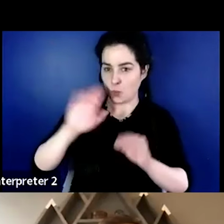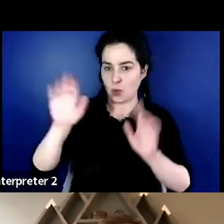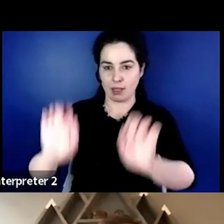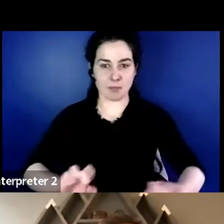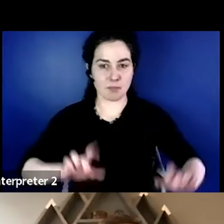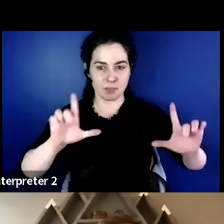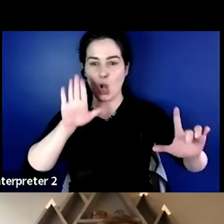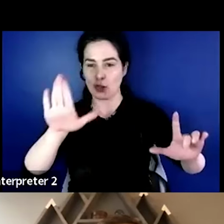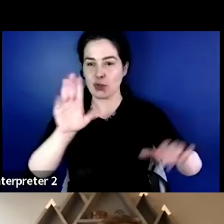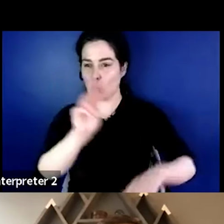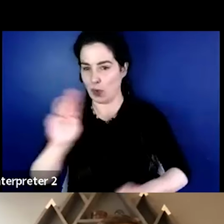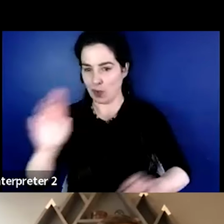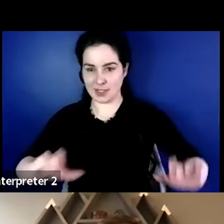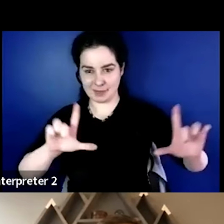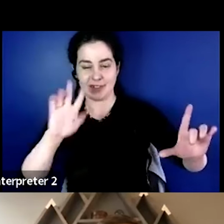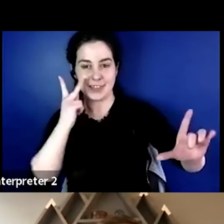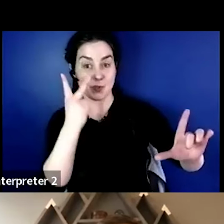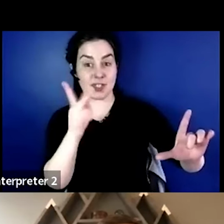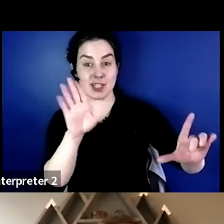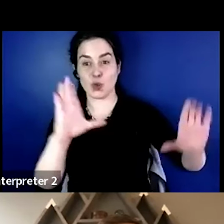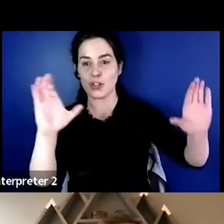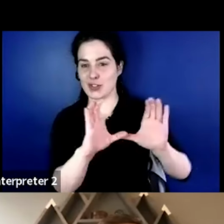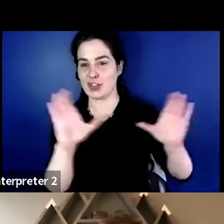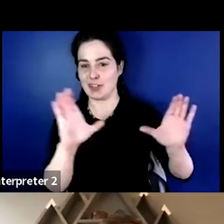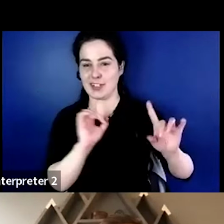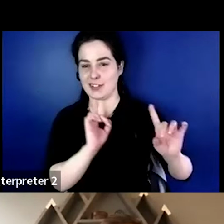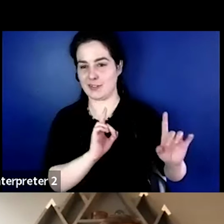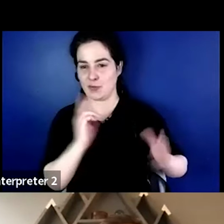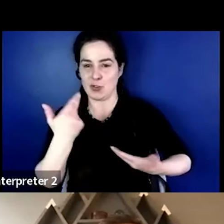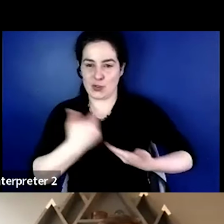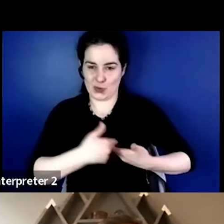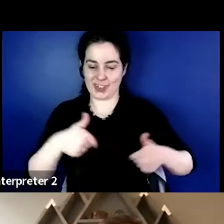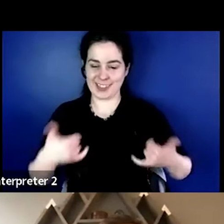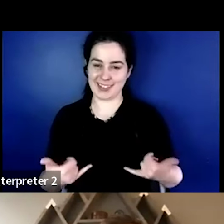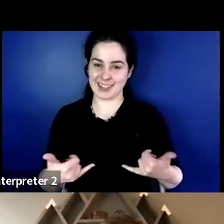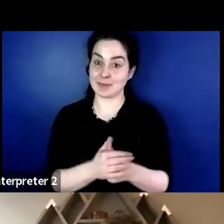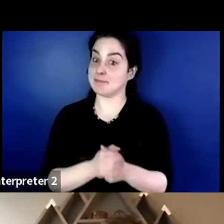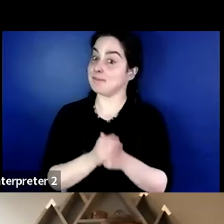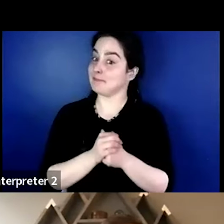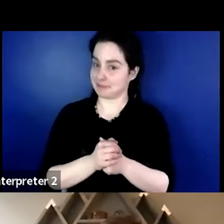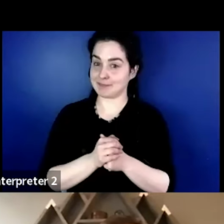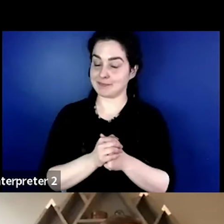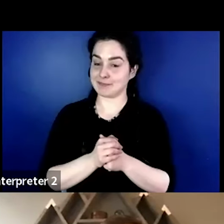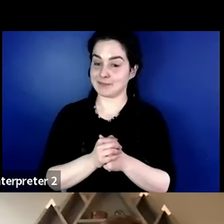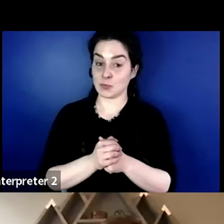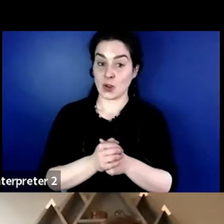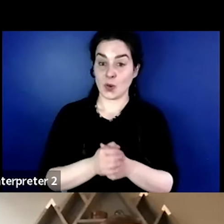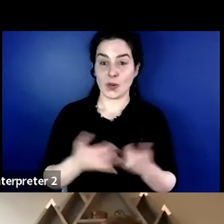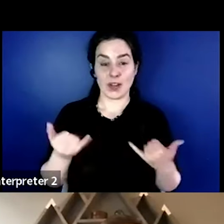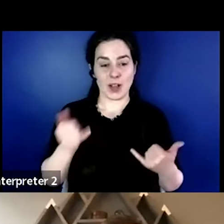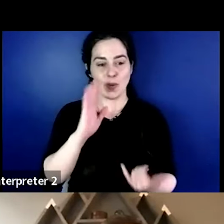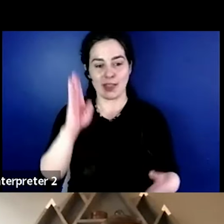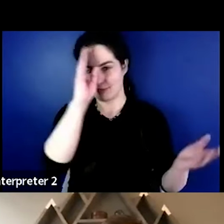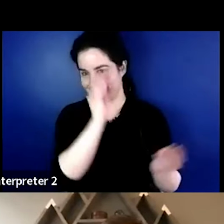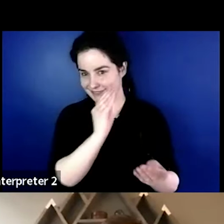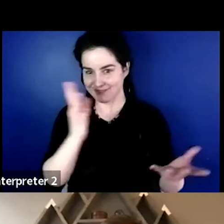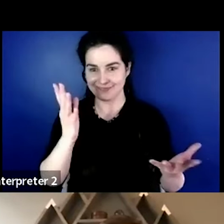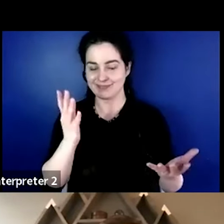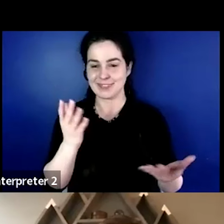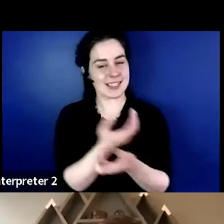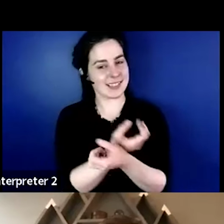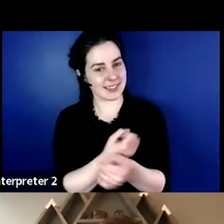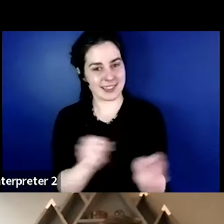browser, and then you'll get your certificate of attendance. So on that note, I'm going to wish everybody a